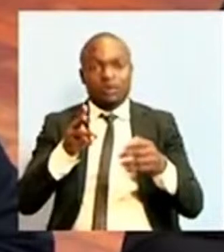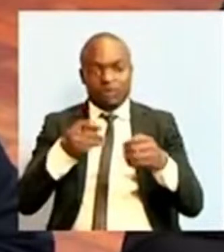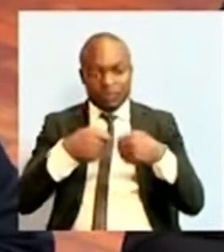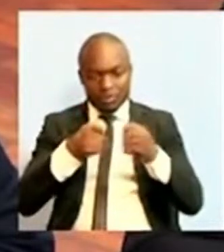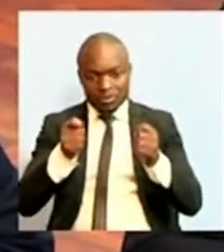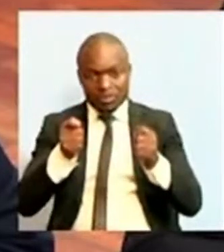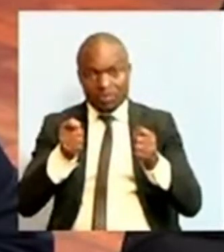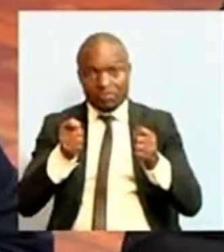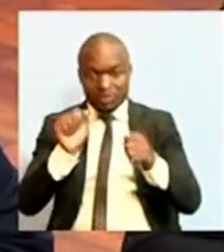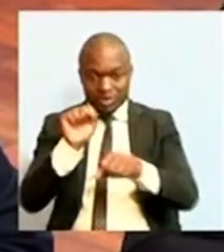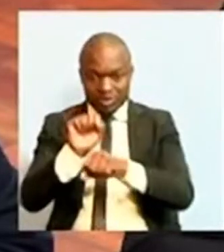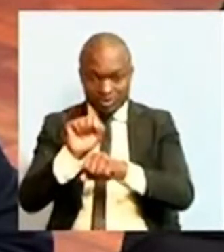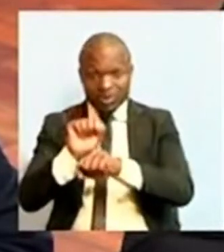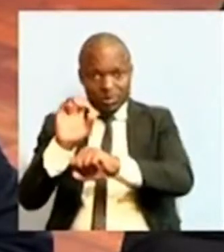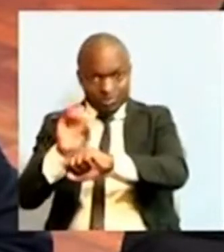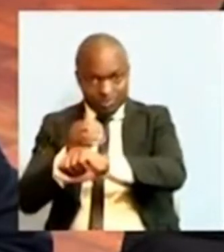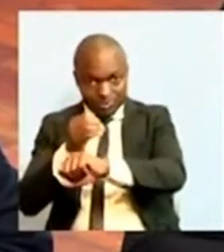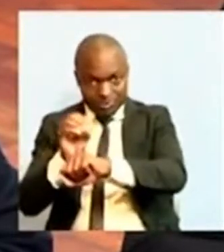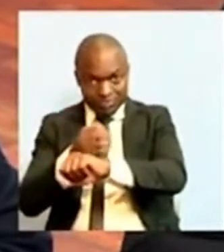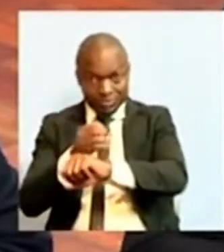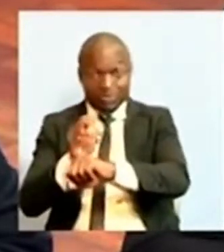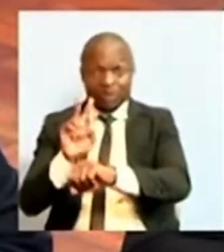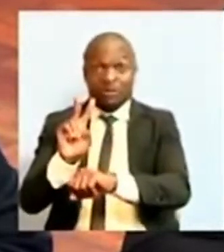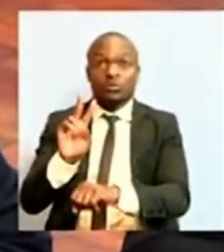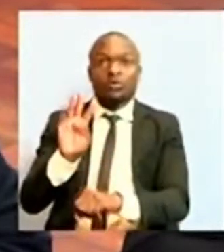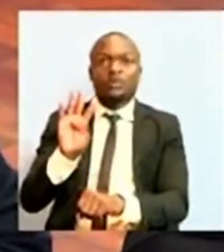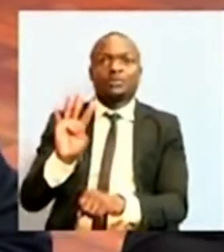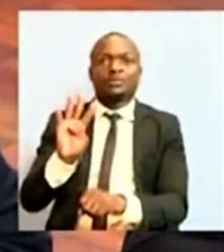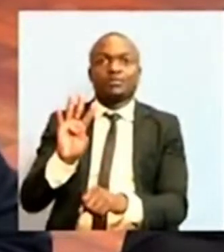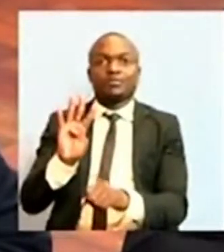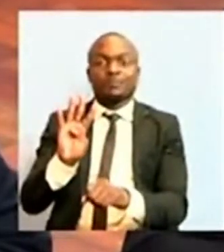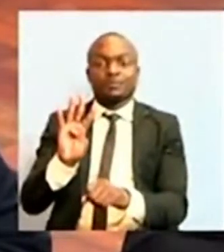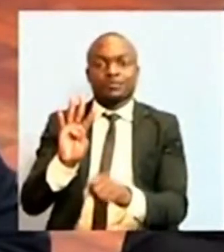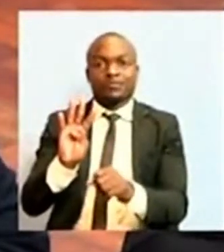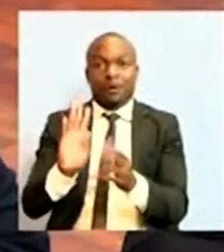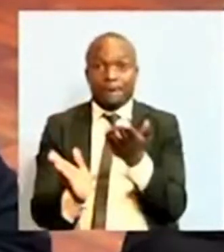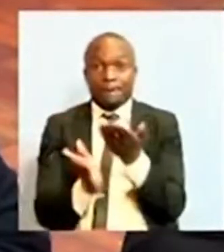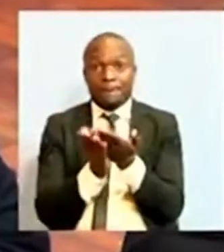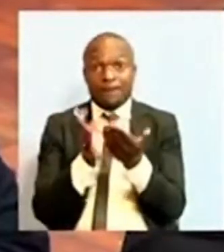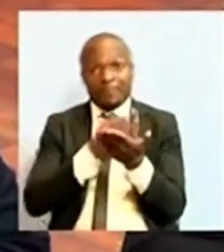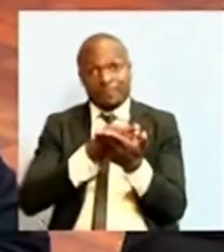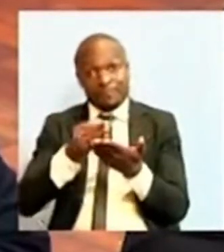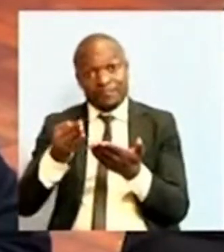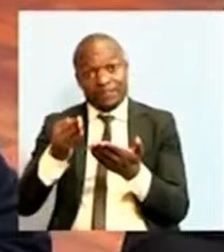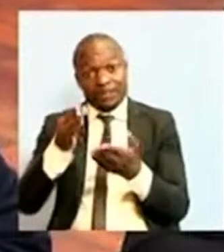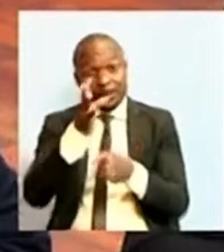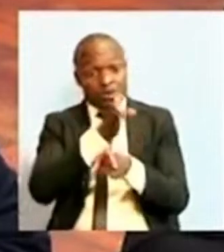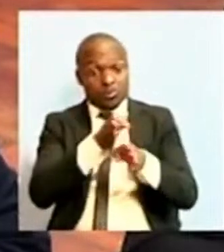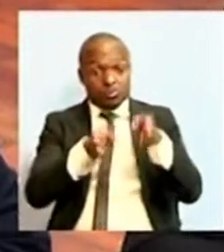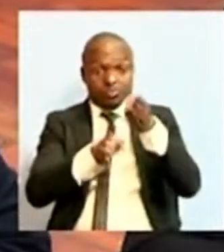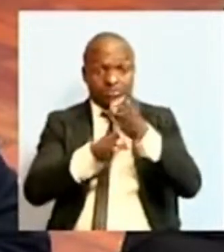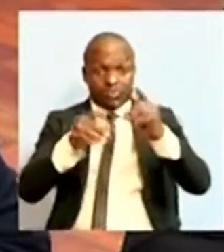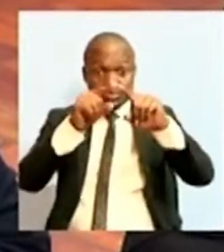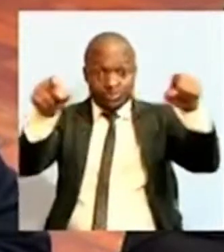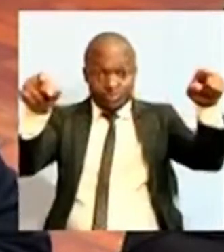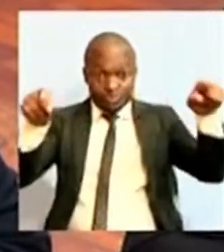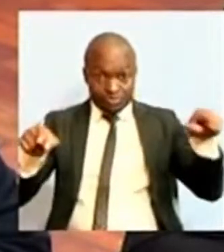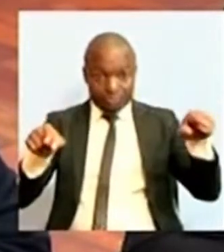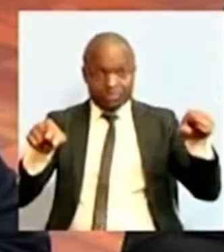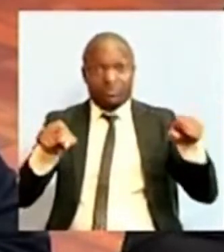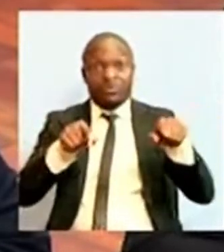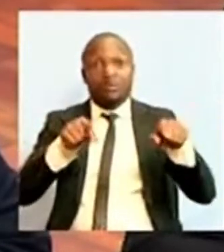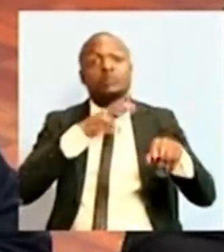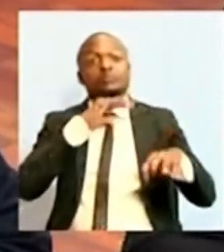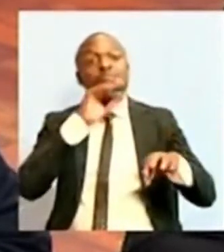Appendix 24, Chair, is a query to do with failure to fence the dump site. Cause of query, failure to fence the dump